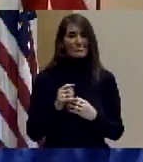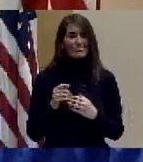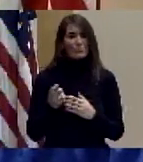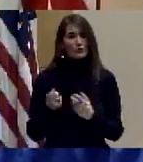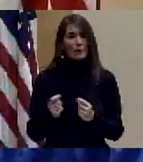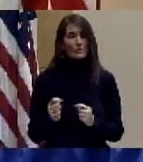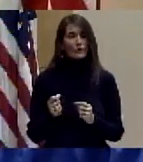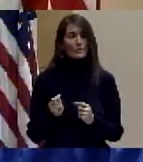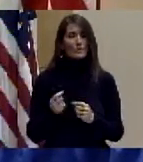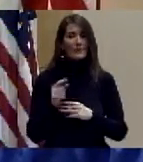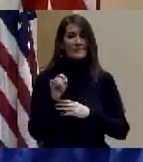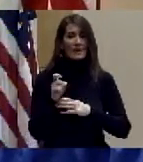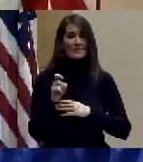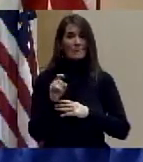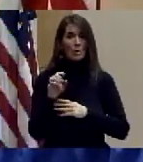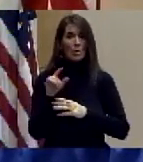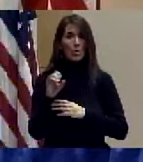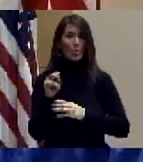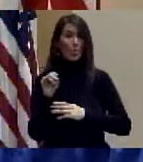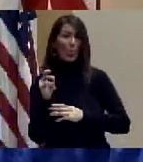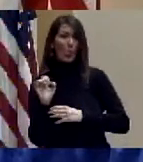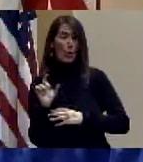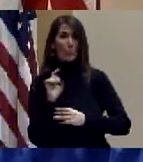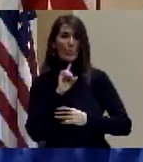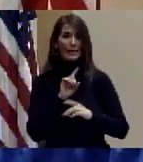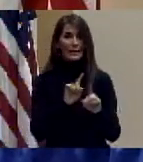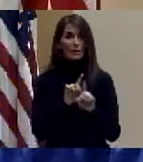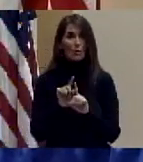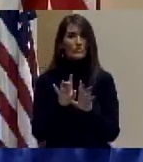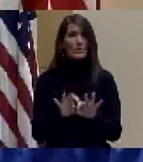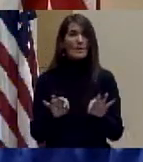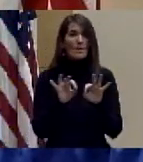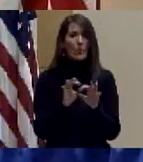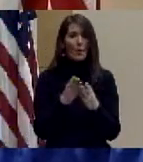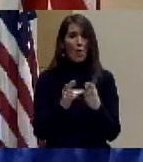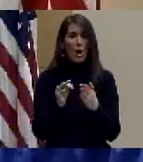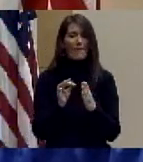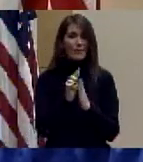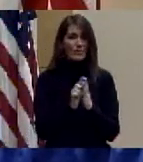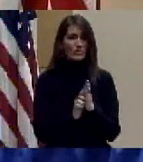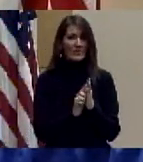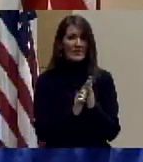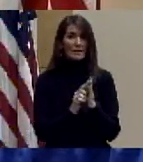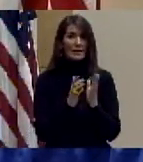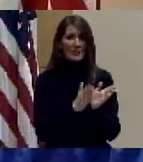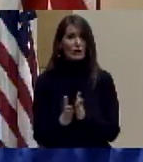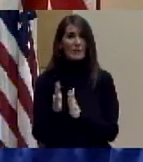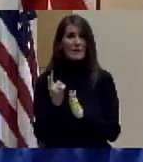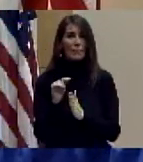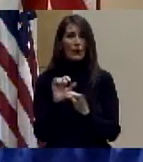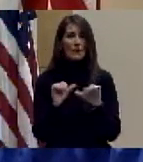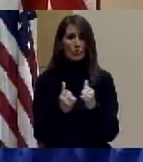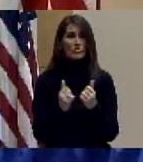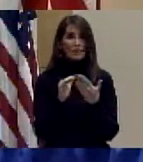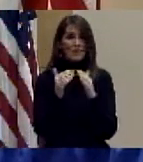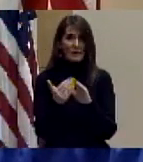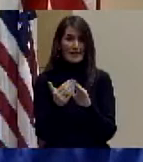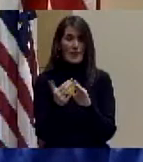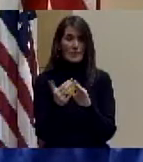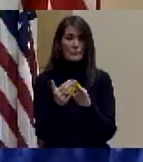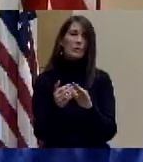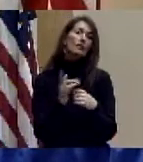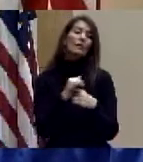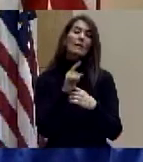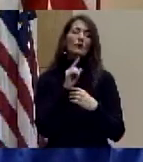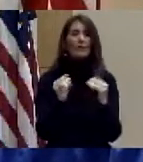for condominiums, is also an important part of the legislative agenda of the Association of Towns to